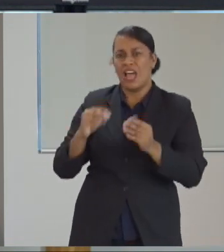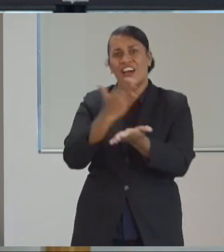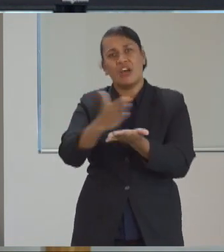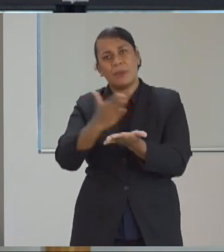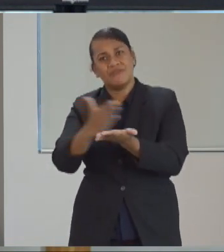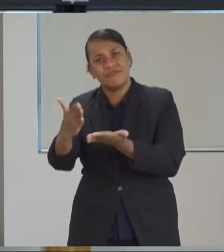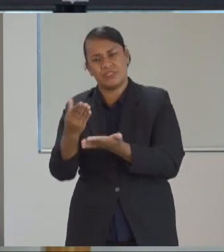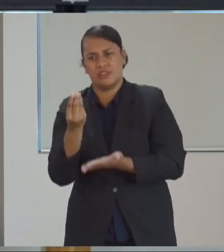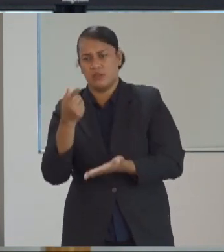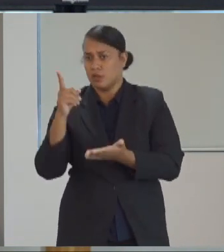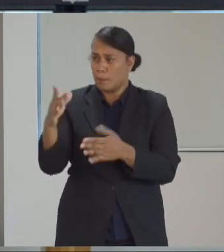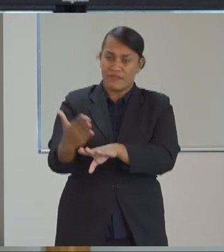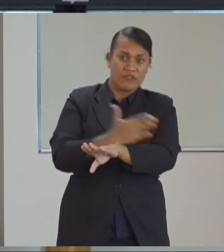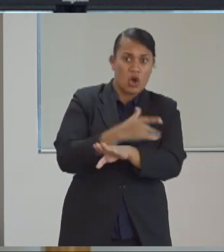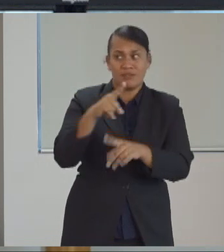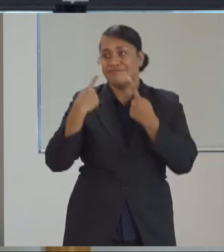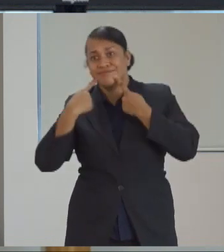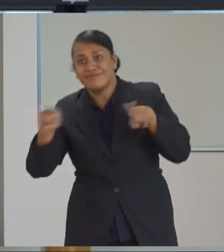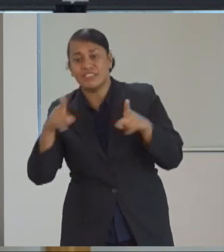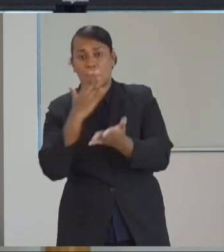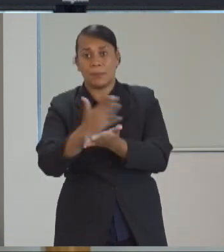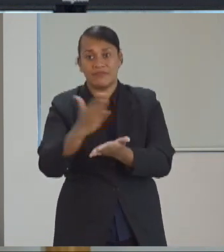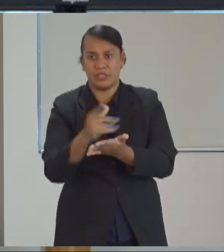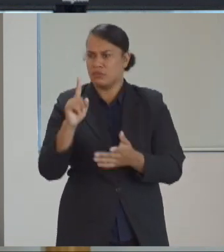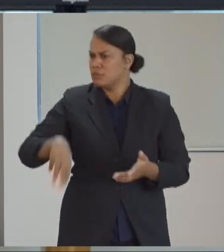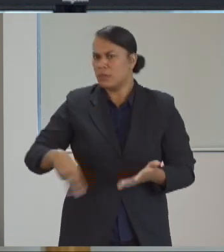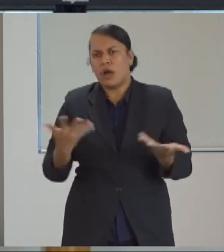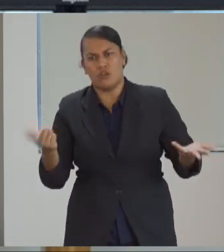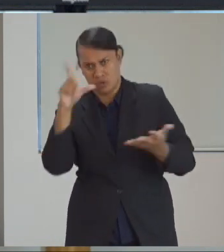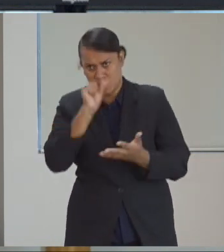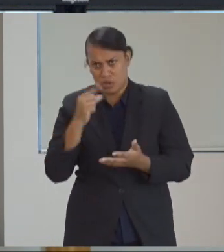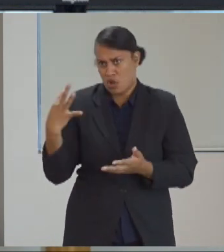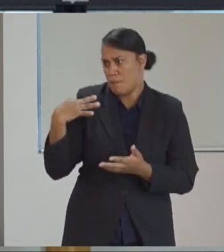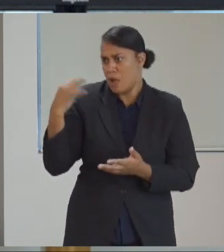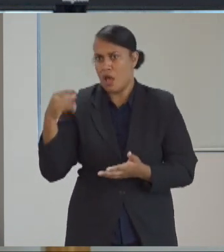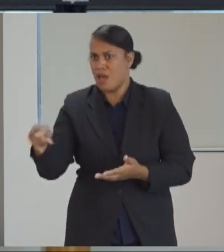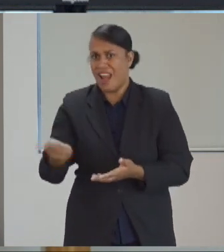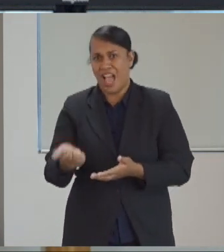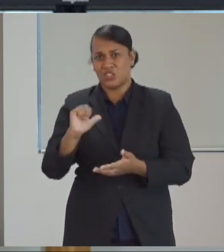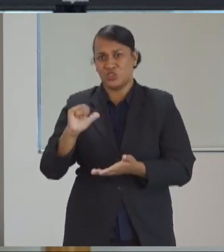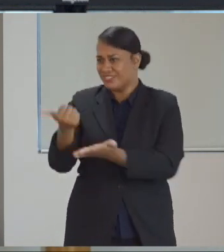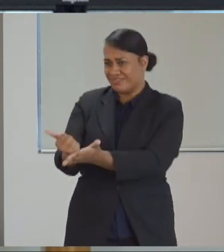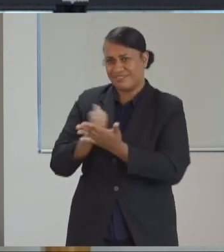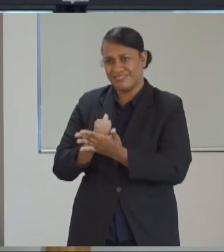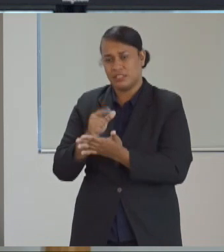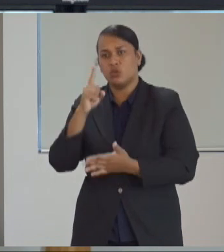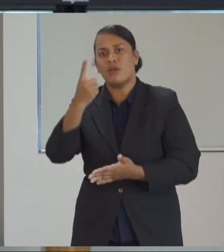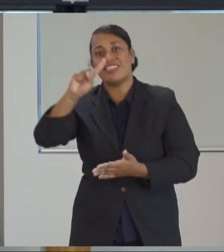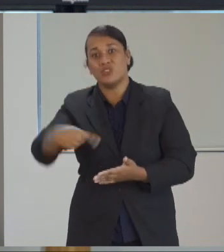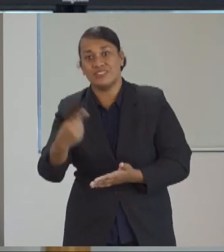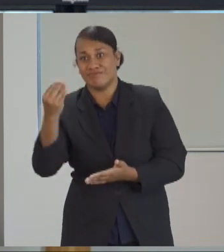that FNPF members can who are eligible for assistance can withdraw $2,000. But apart from that,